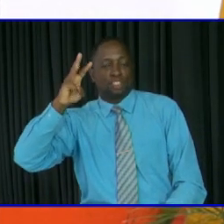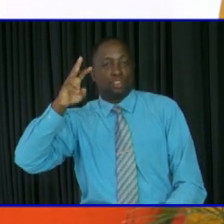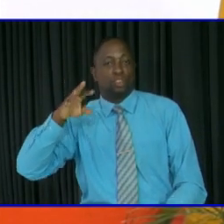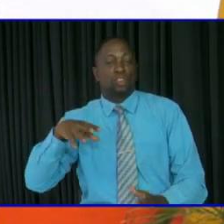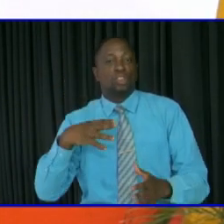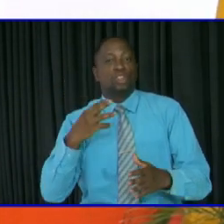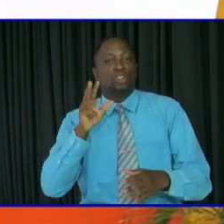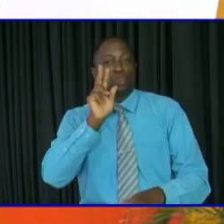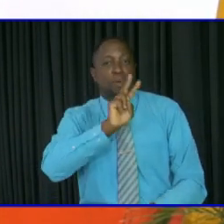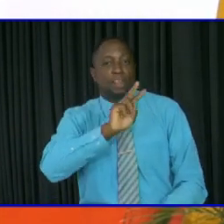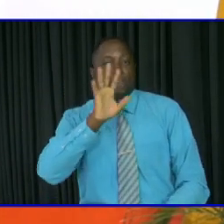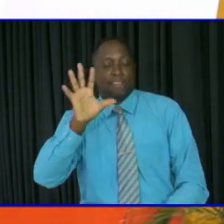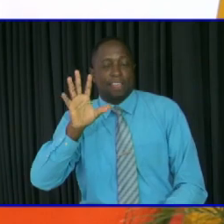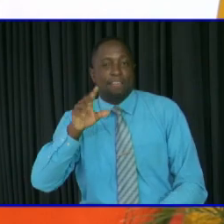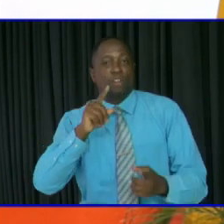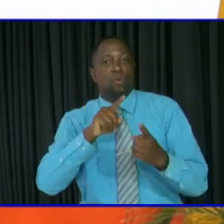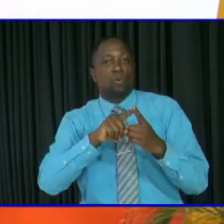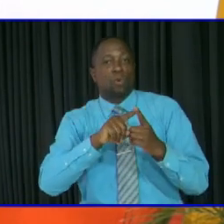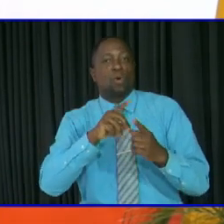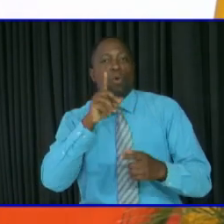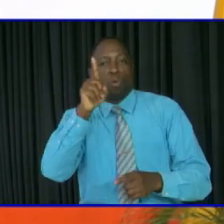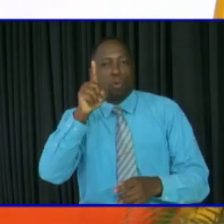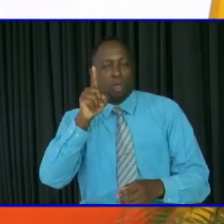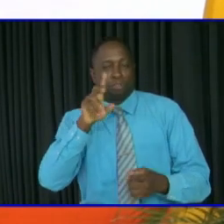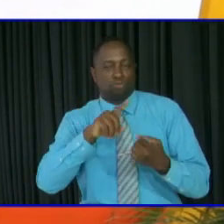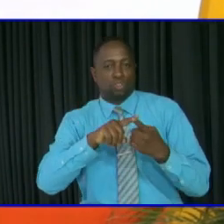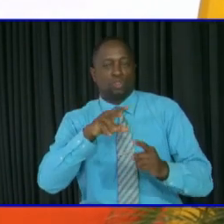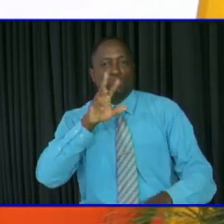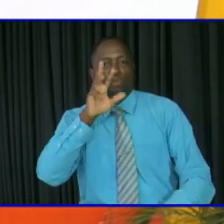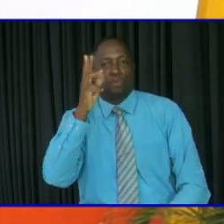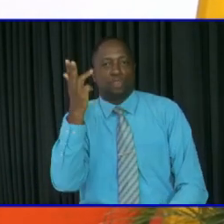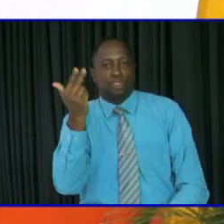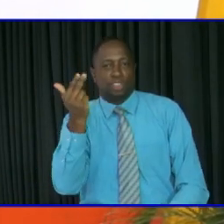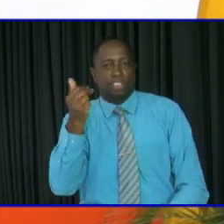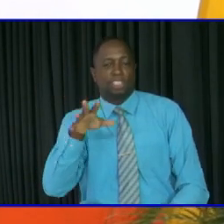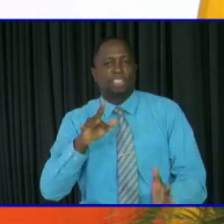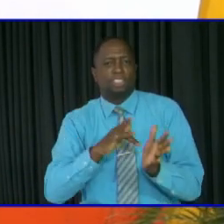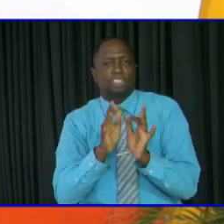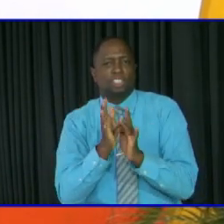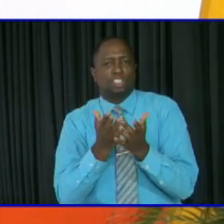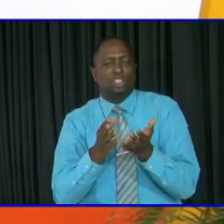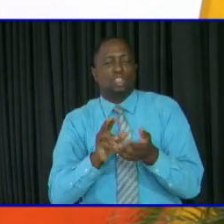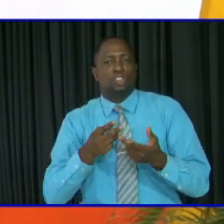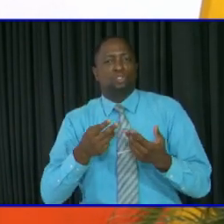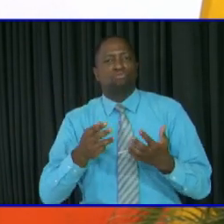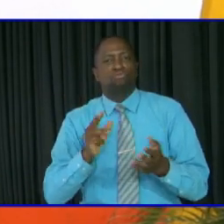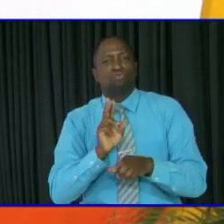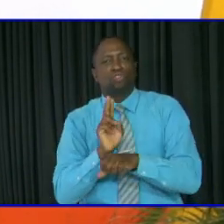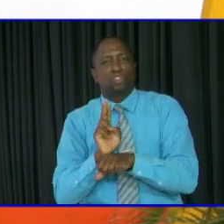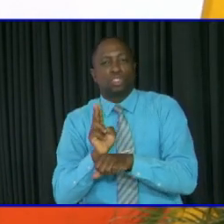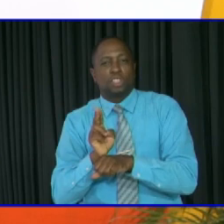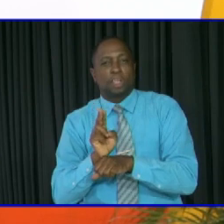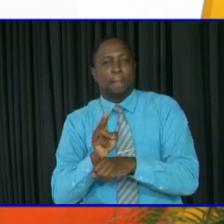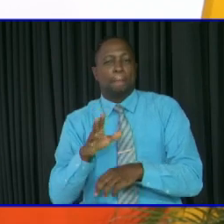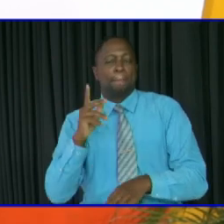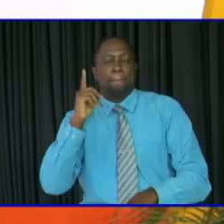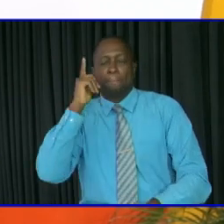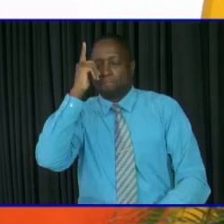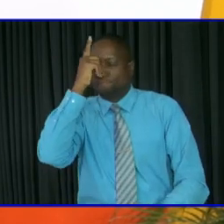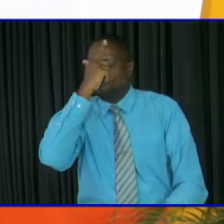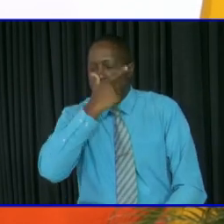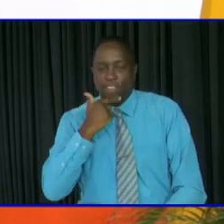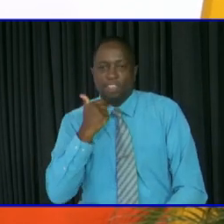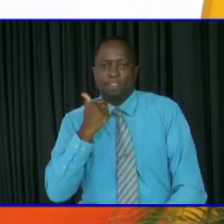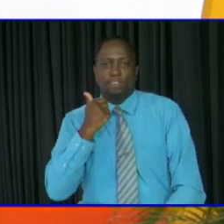13, Jesus uses the beautiful and the romantic scenery of a wedding procession to